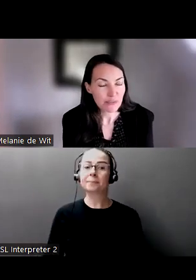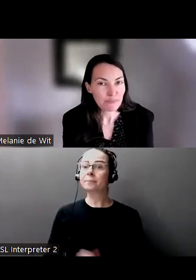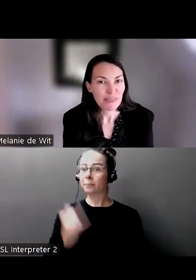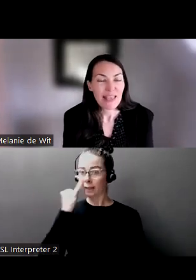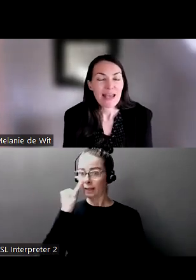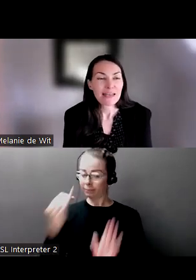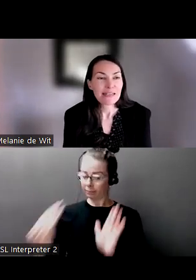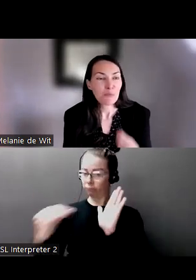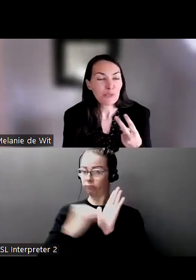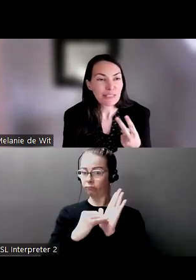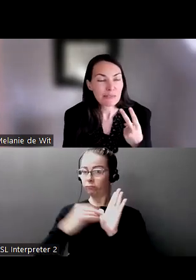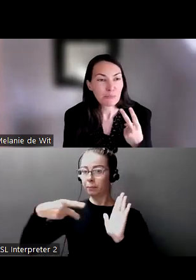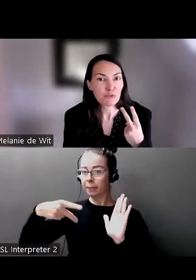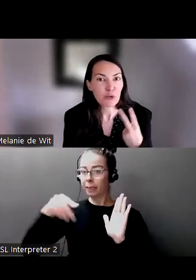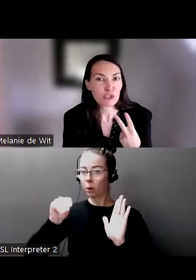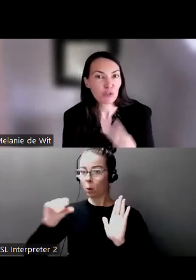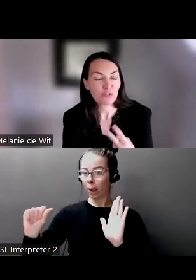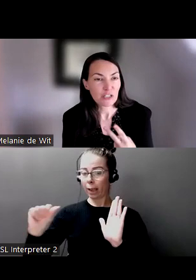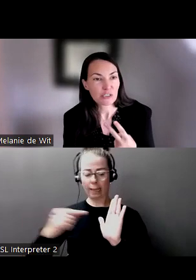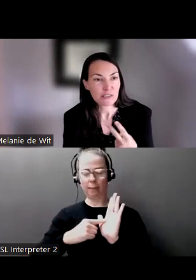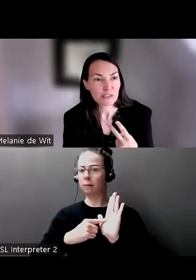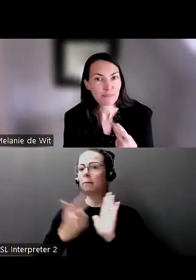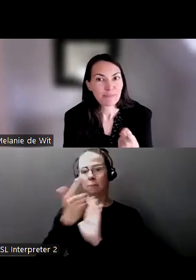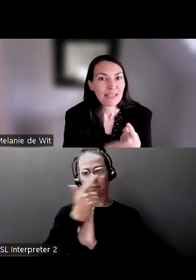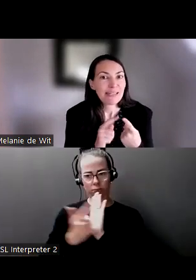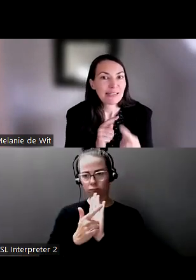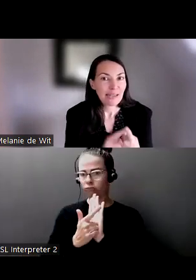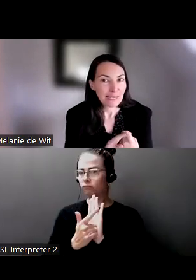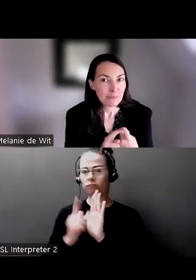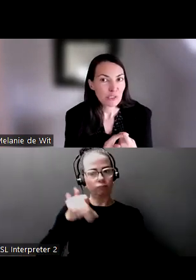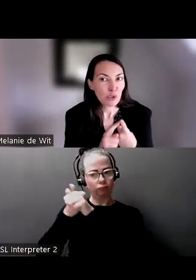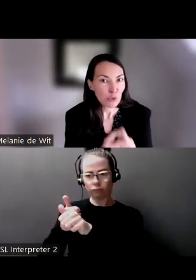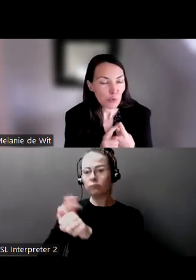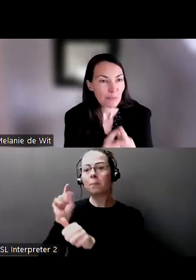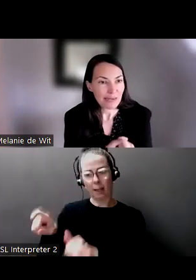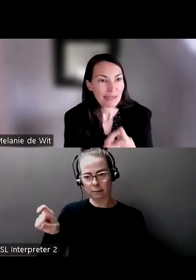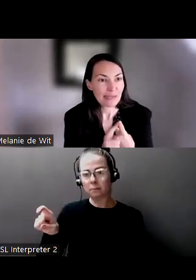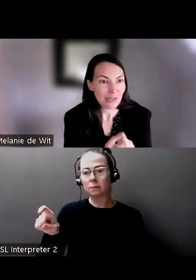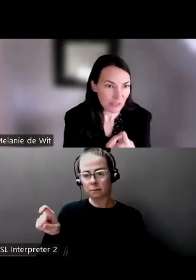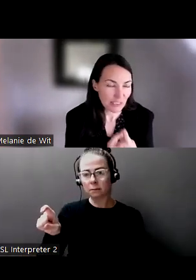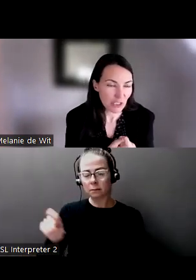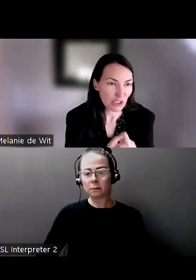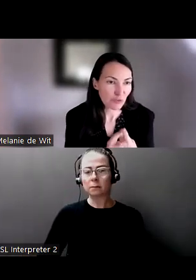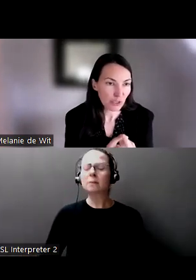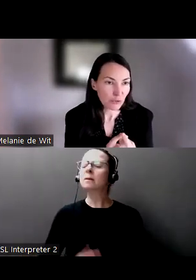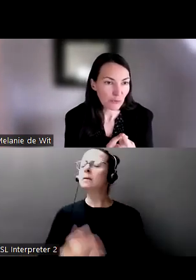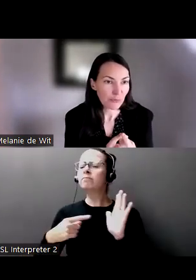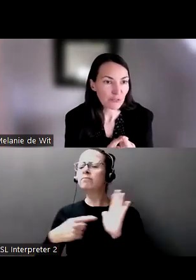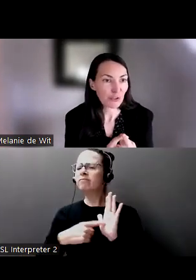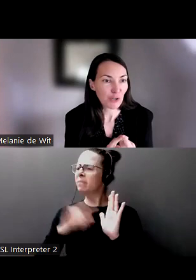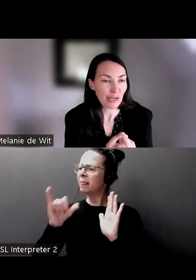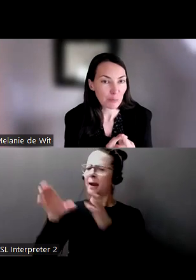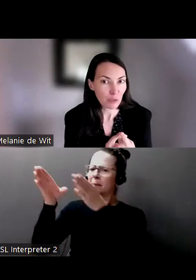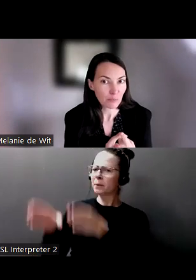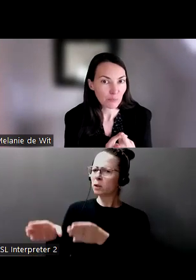document, and it really performs two functions. It names who will make care decisions for you if you're